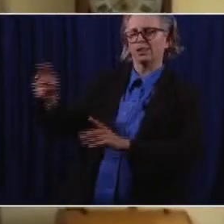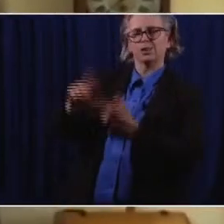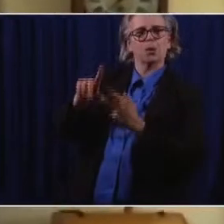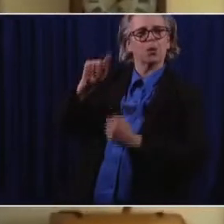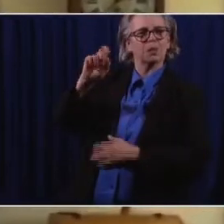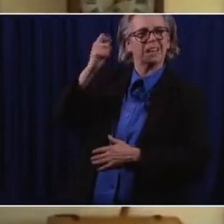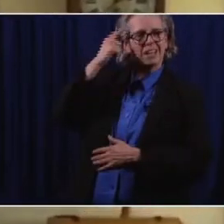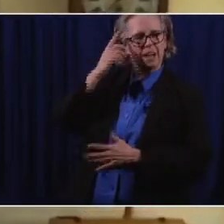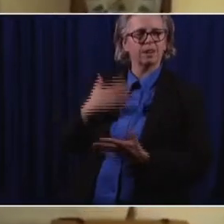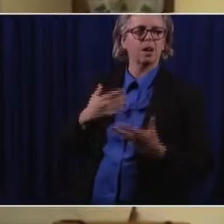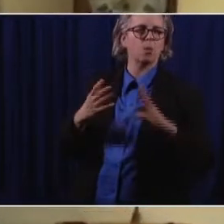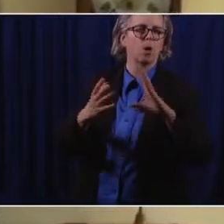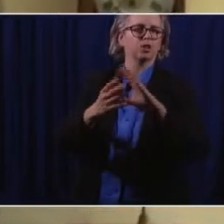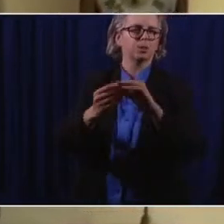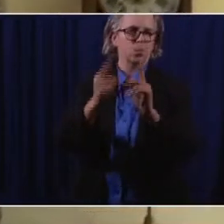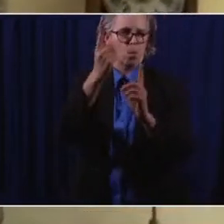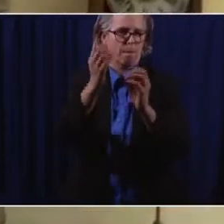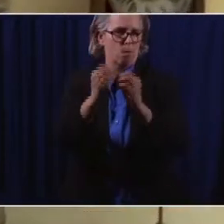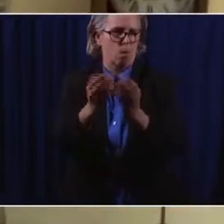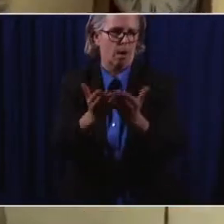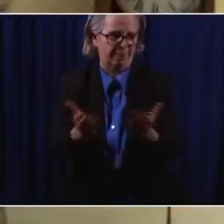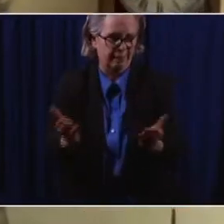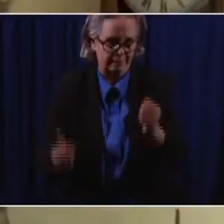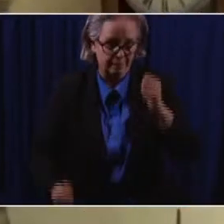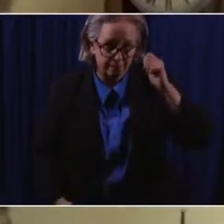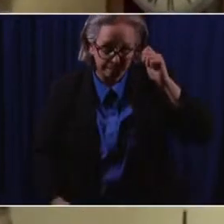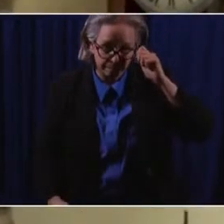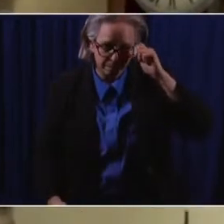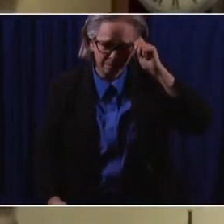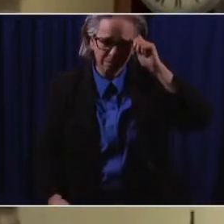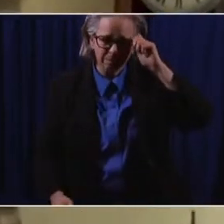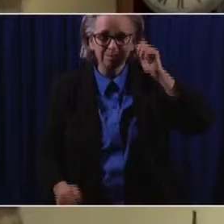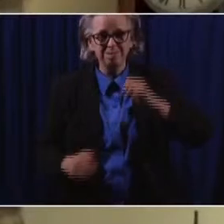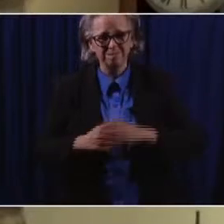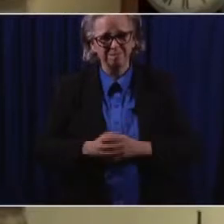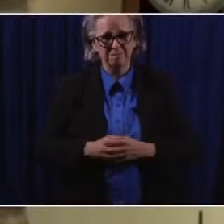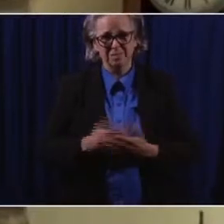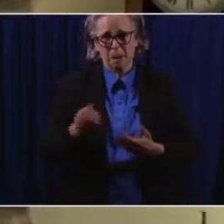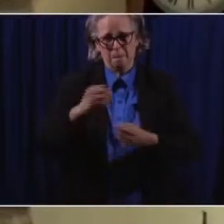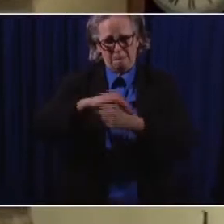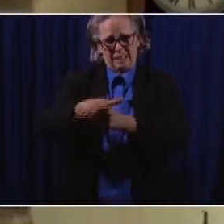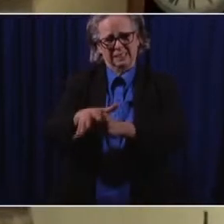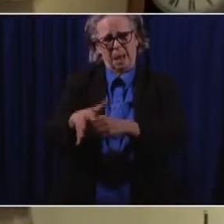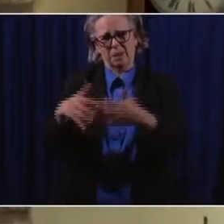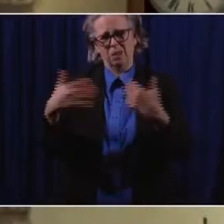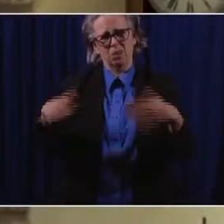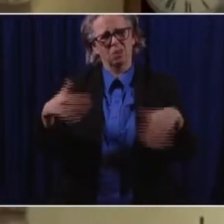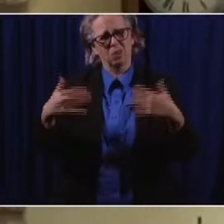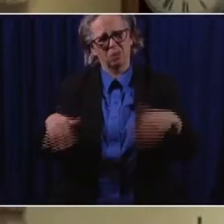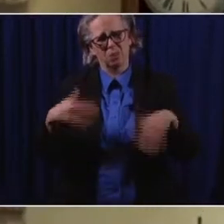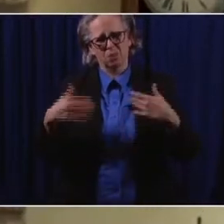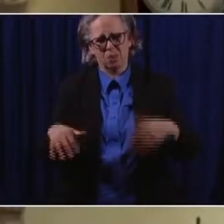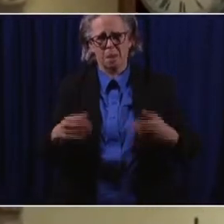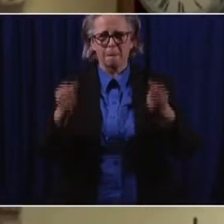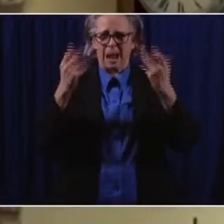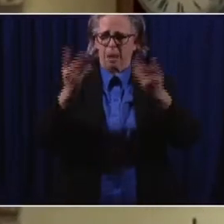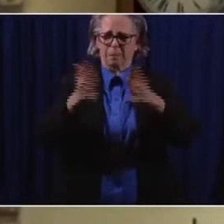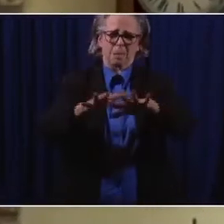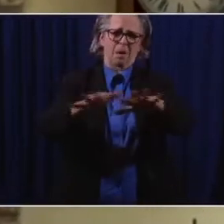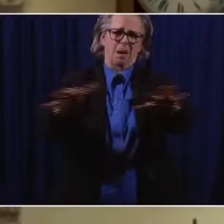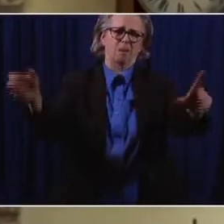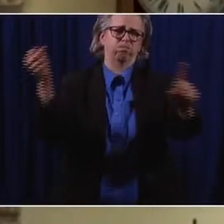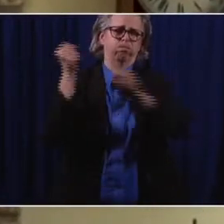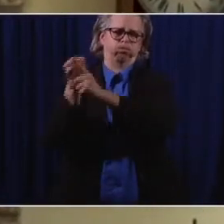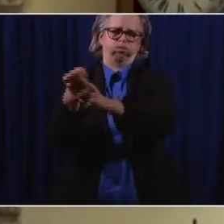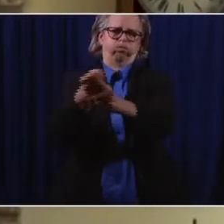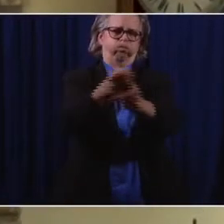The ongoing pandemic has impacted so many people and hurt so many people, just besides those who have gotten